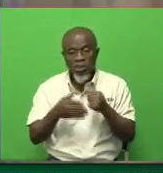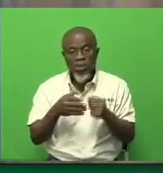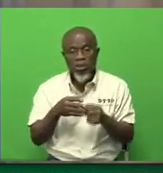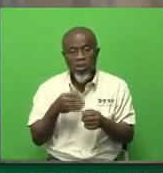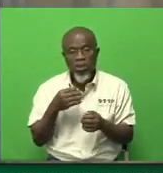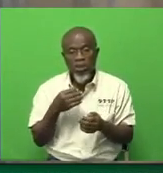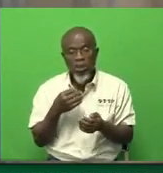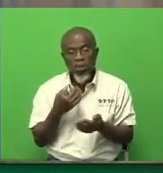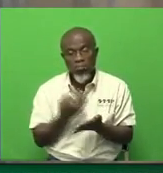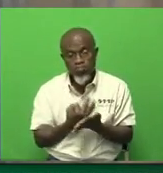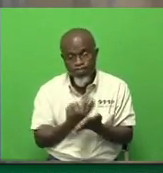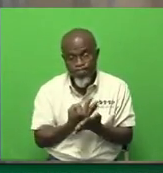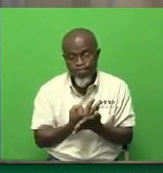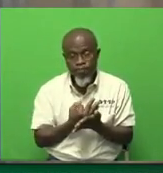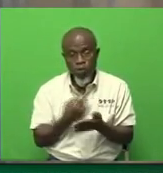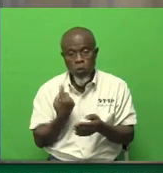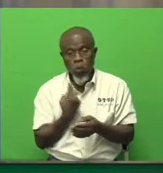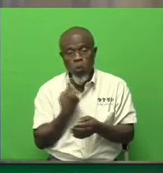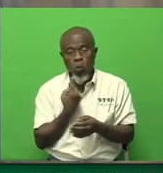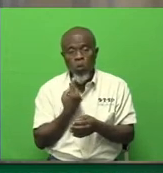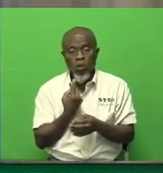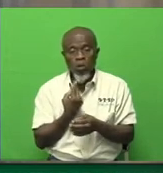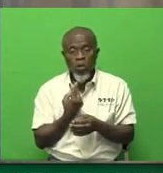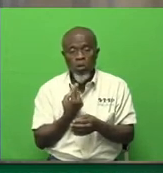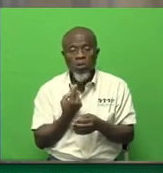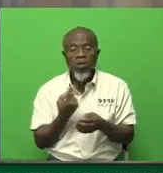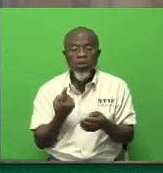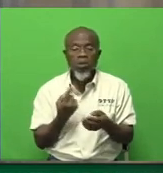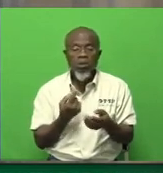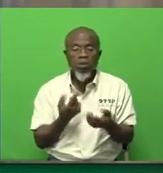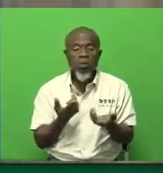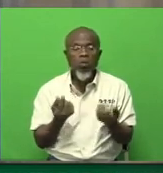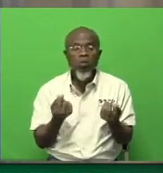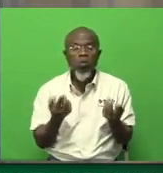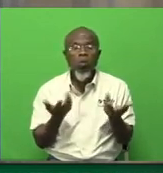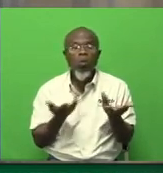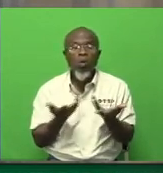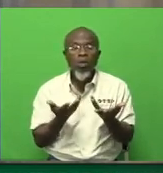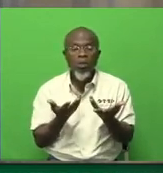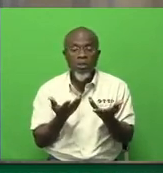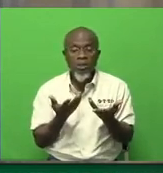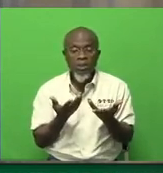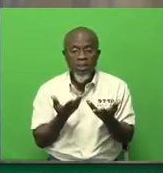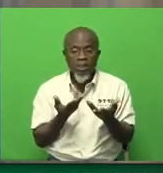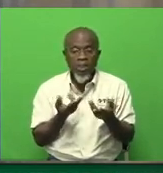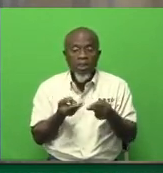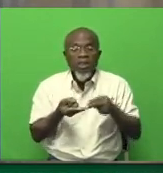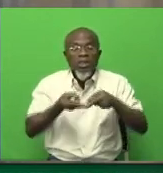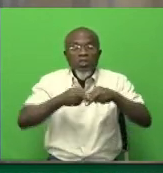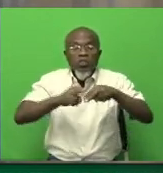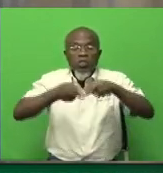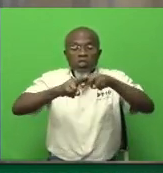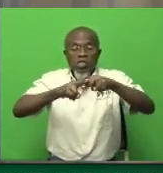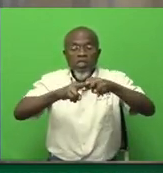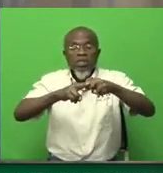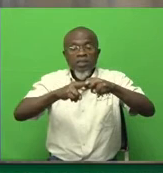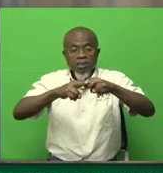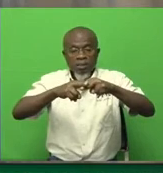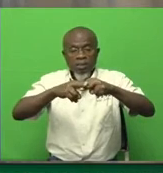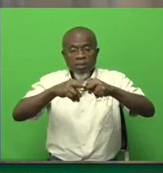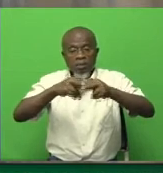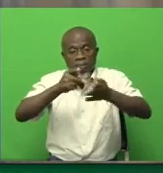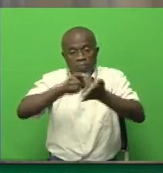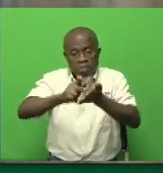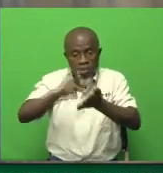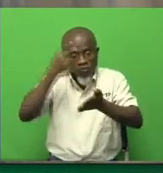can only be achieved by raising water and electricity rates there's been no capital investment in the Public's